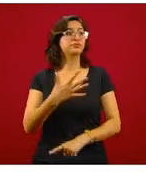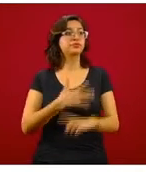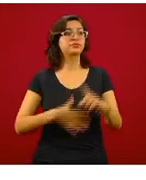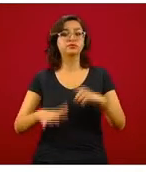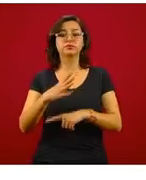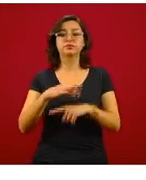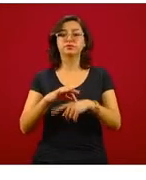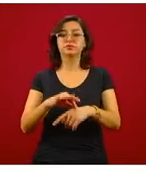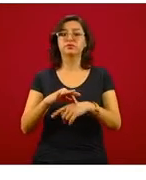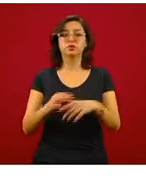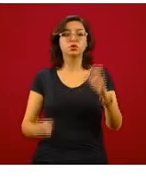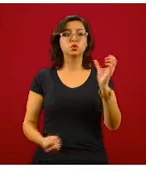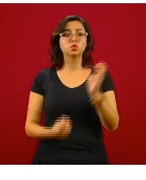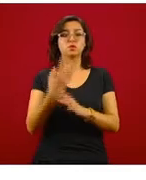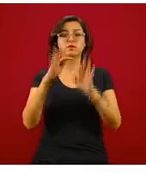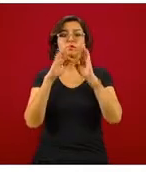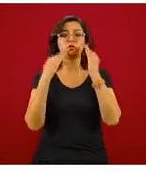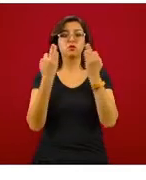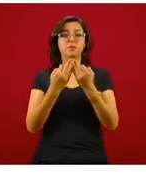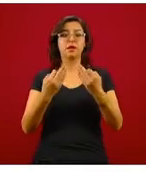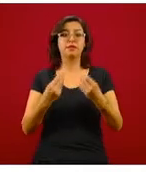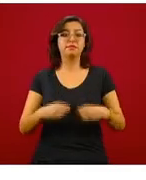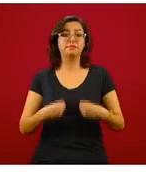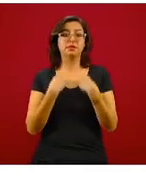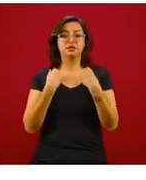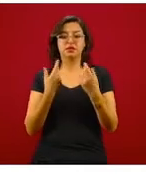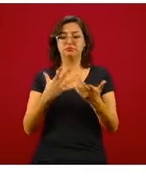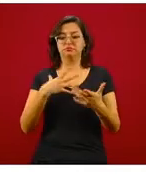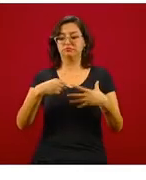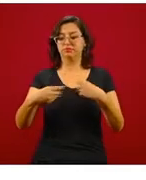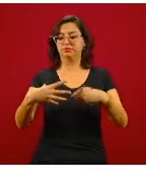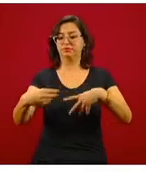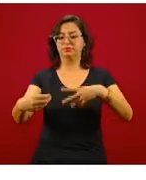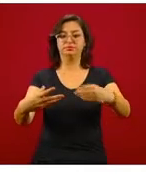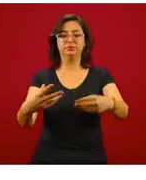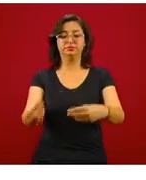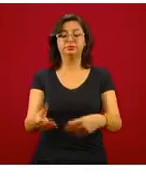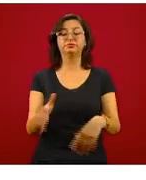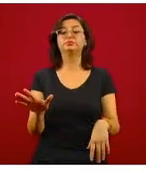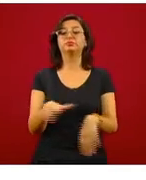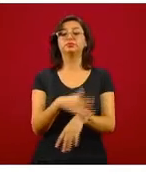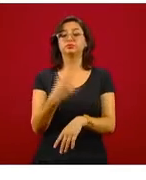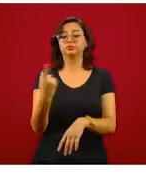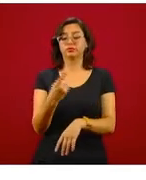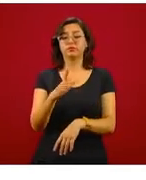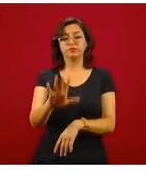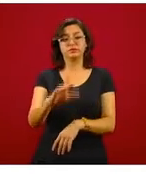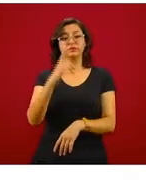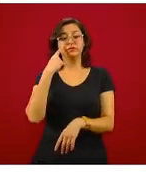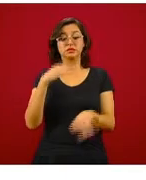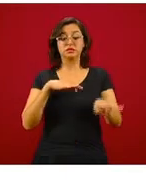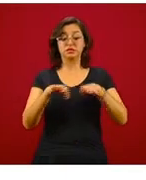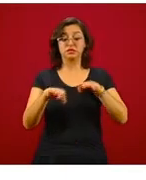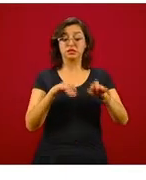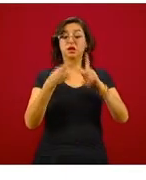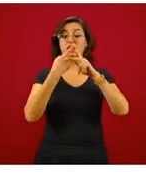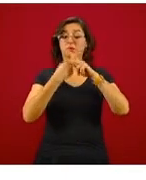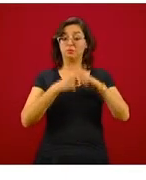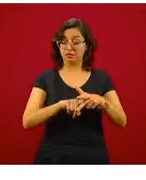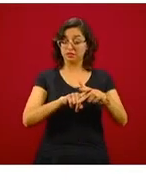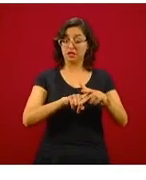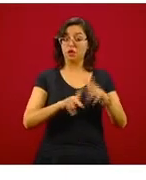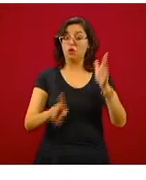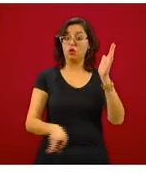with their health, and that has to adapt to the new normal. Because